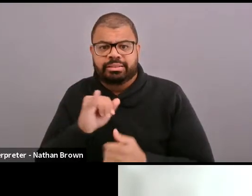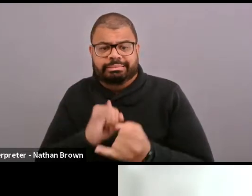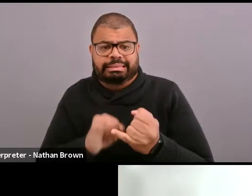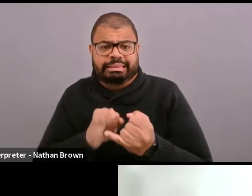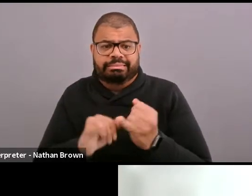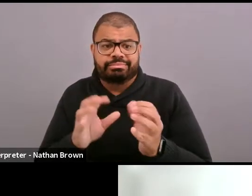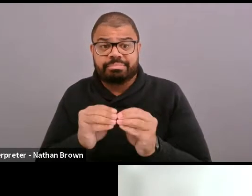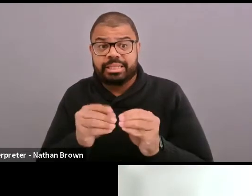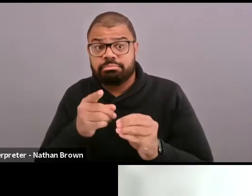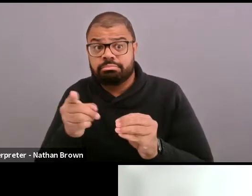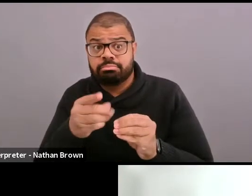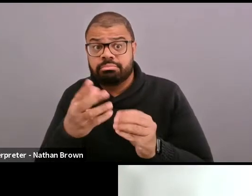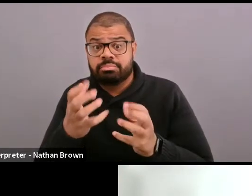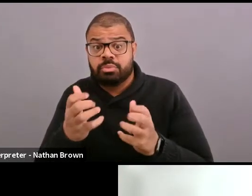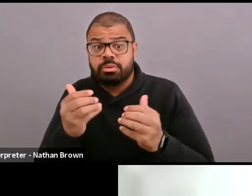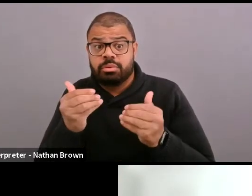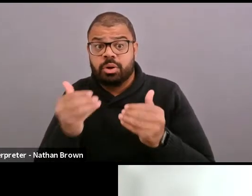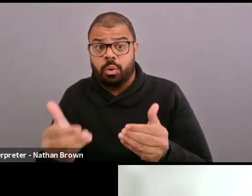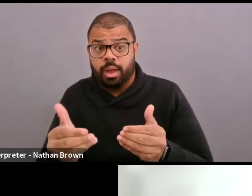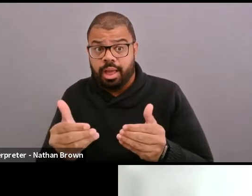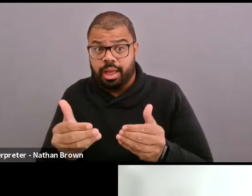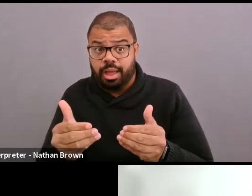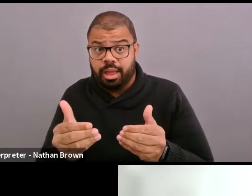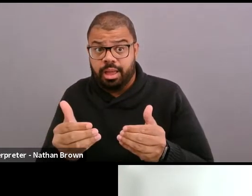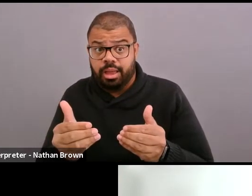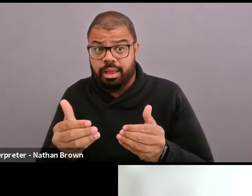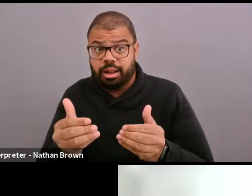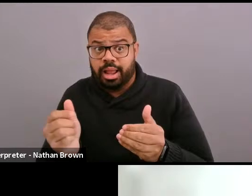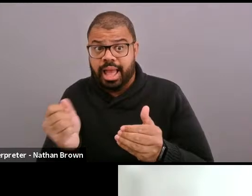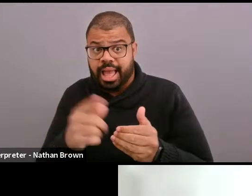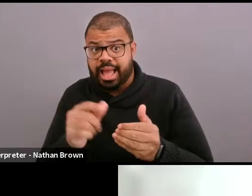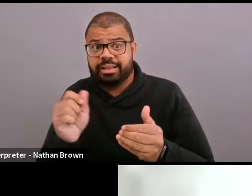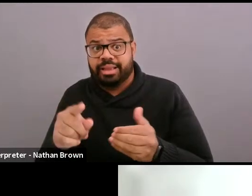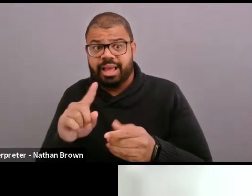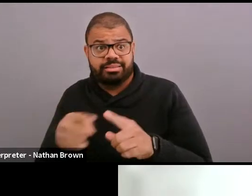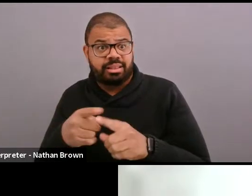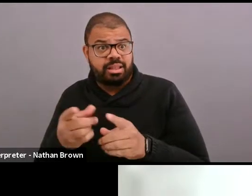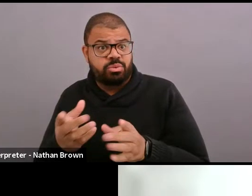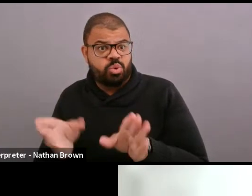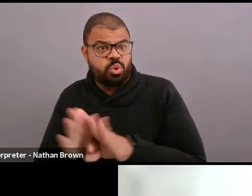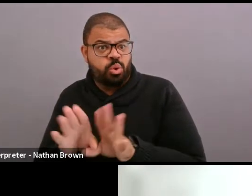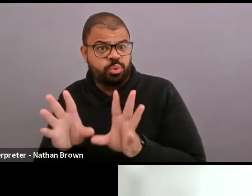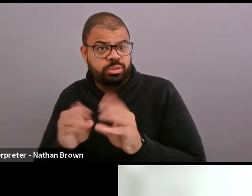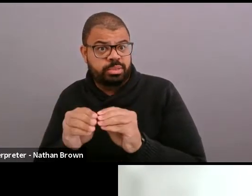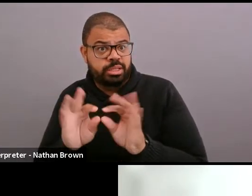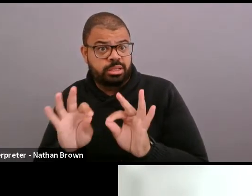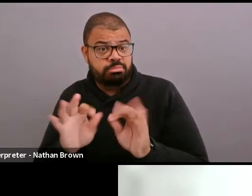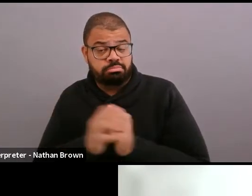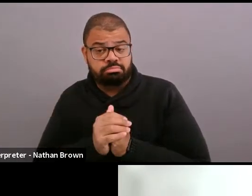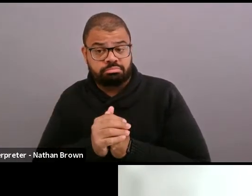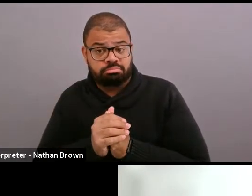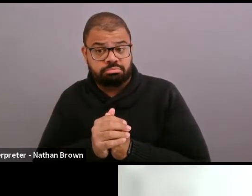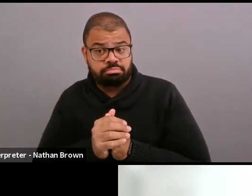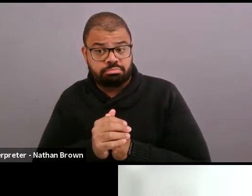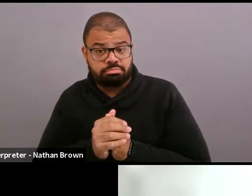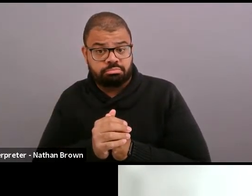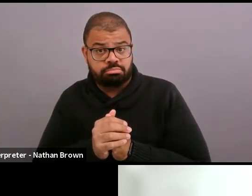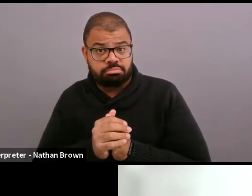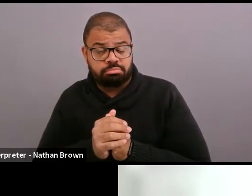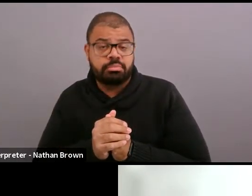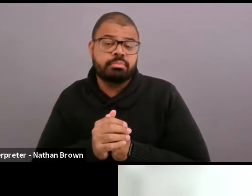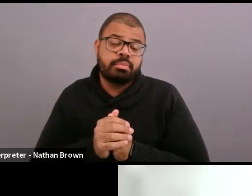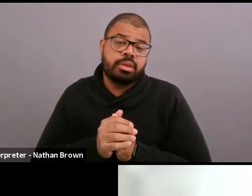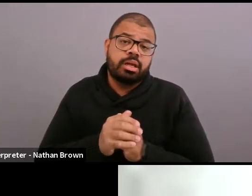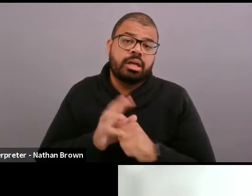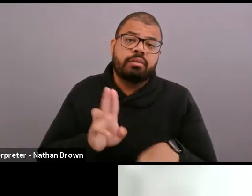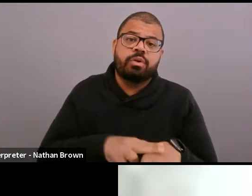you want to go ahead and we'll allow Shirley and Dave to ask their questions and then conclude the meeting? Does that work for everybody? Of course, you can, if